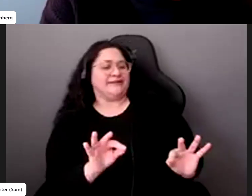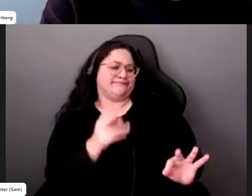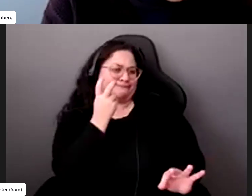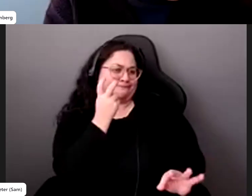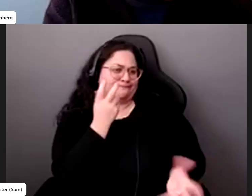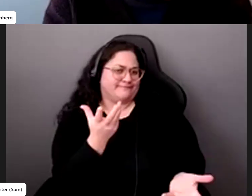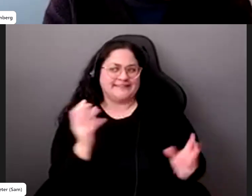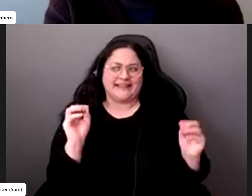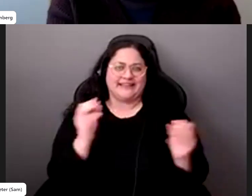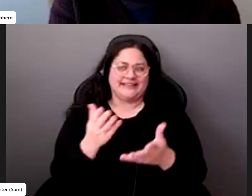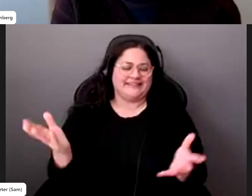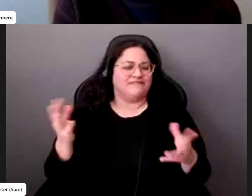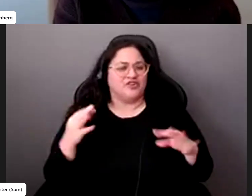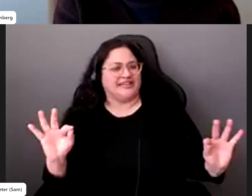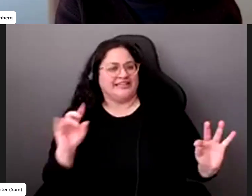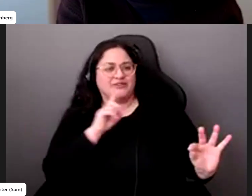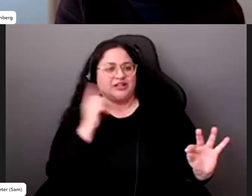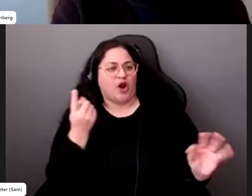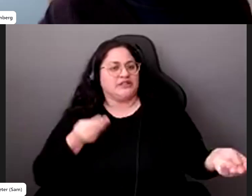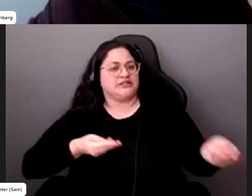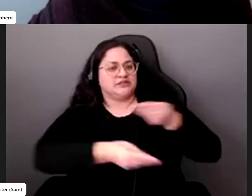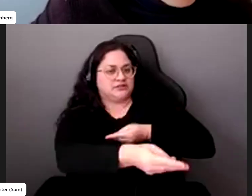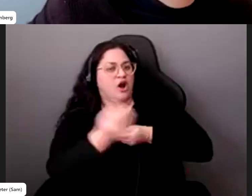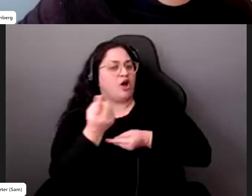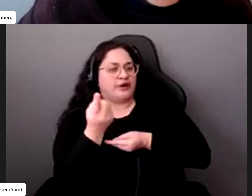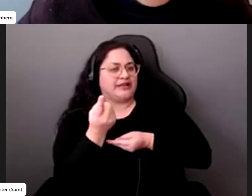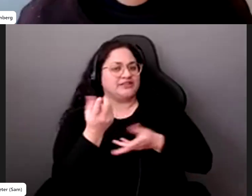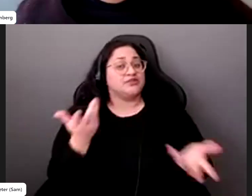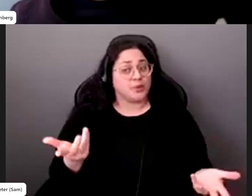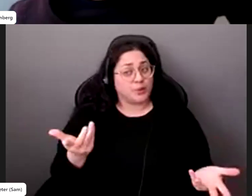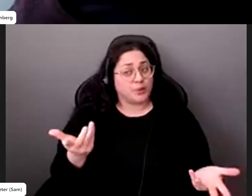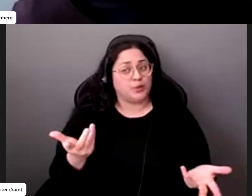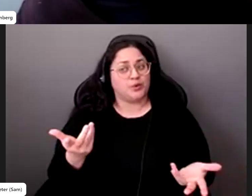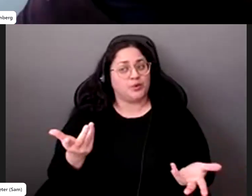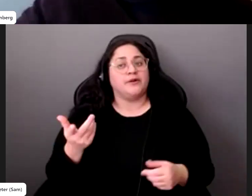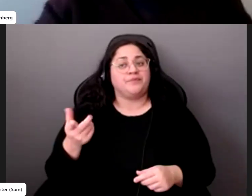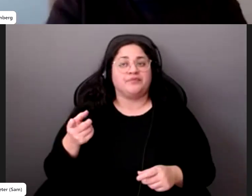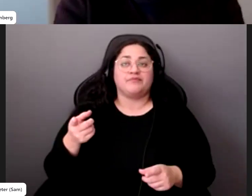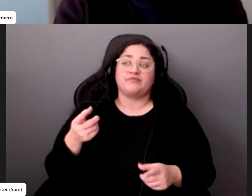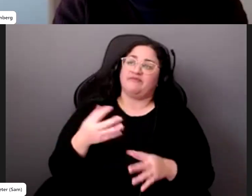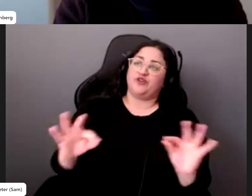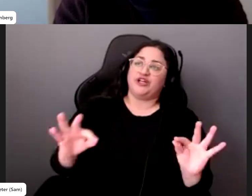with their information? Is something happening with what we put in there that we wouldn't be that happy about? Yeah. So I think that